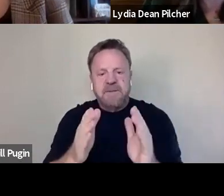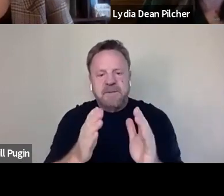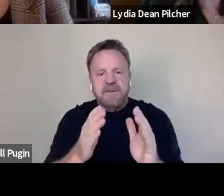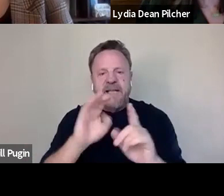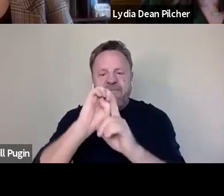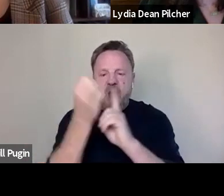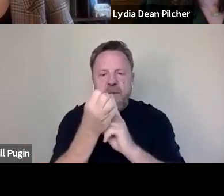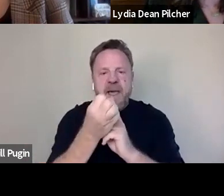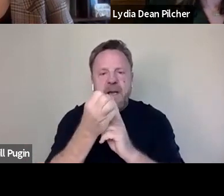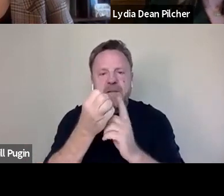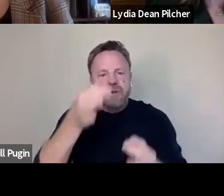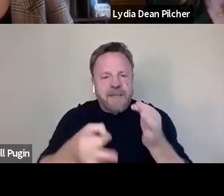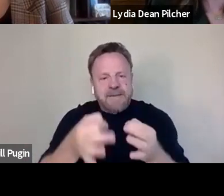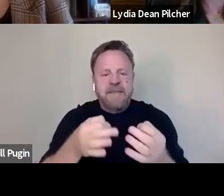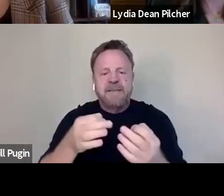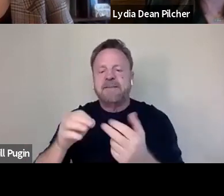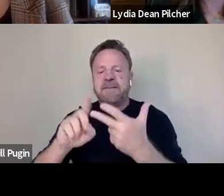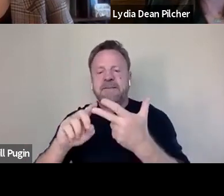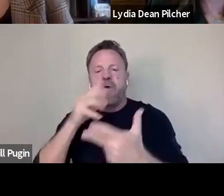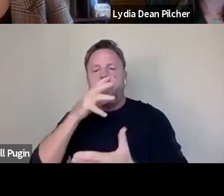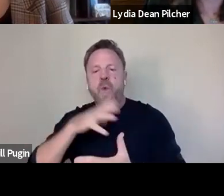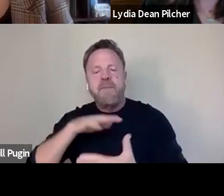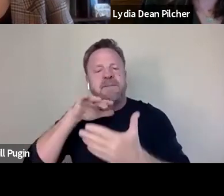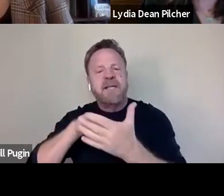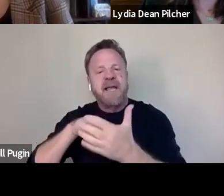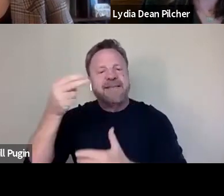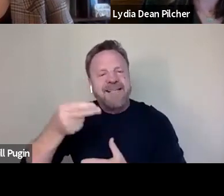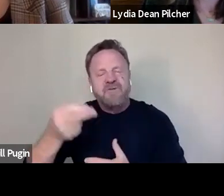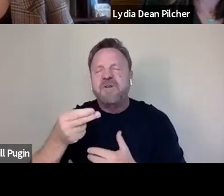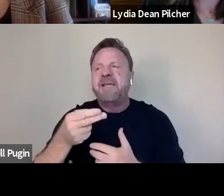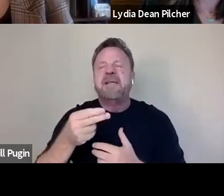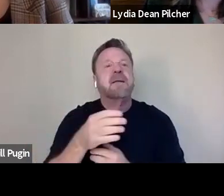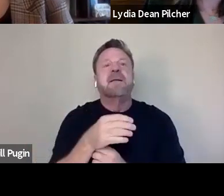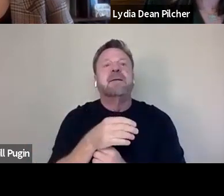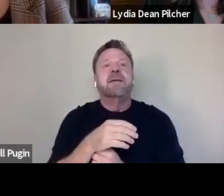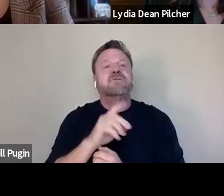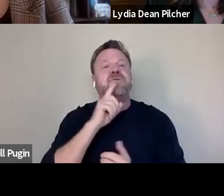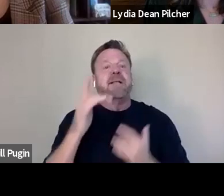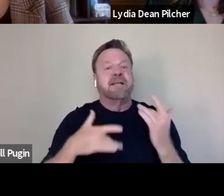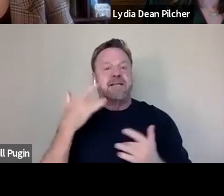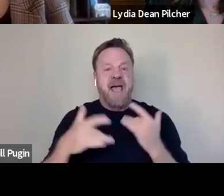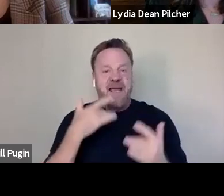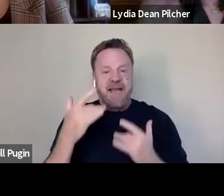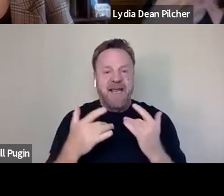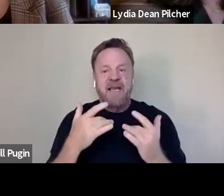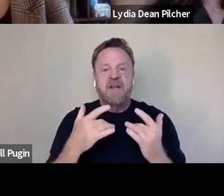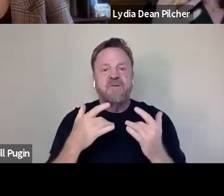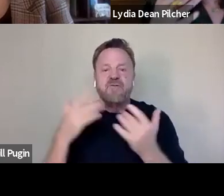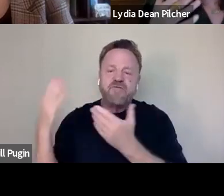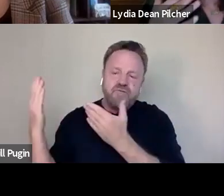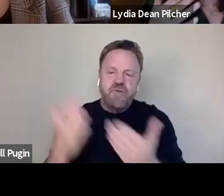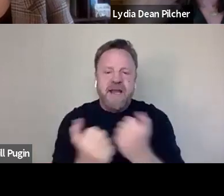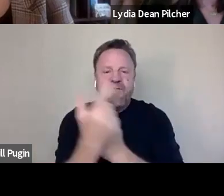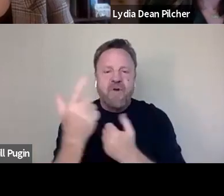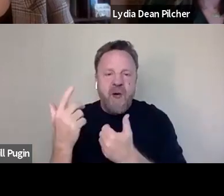environmental justice and women's studies, women's history, that it's really exciting to kind of bring everybody together,